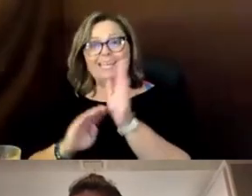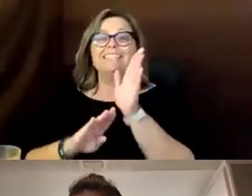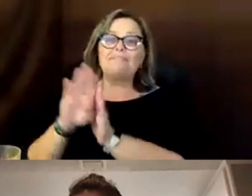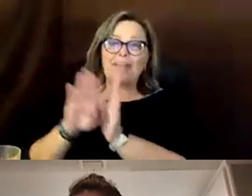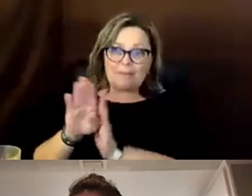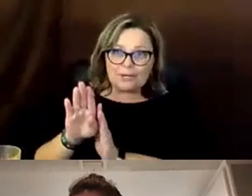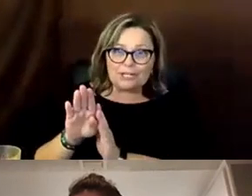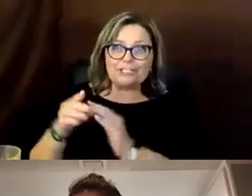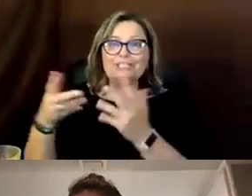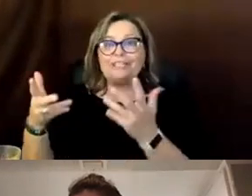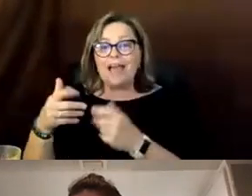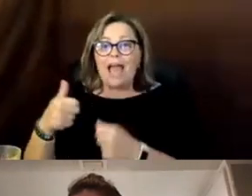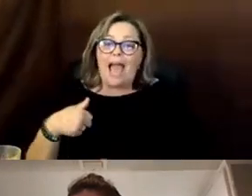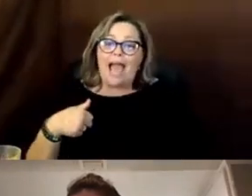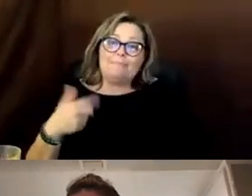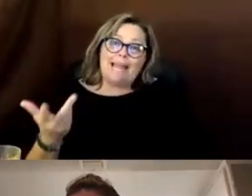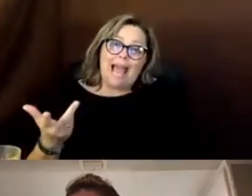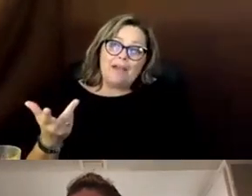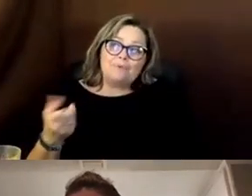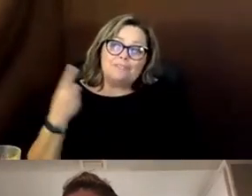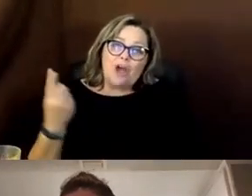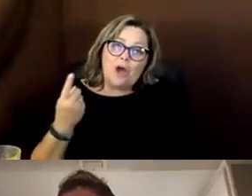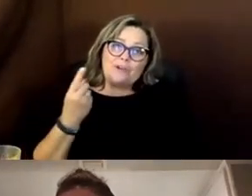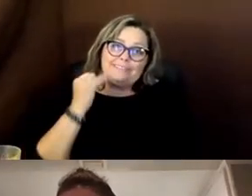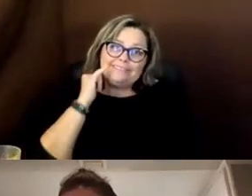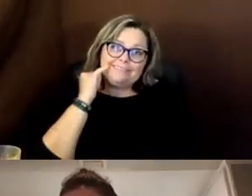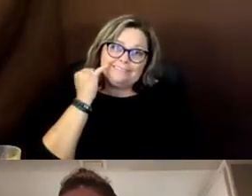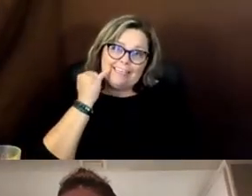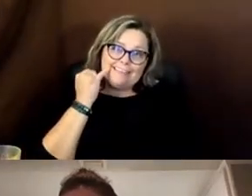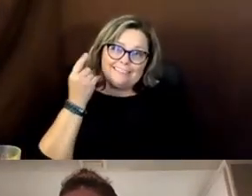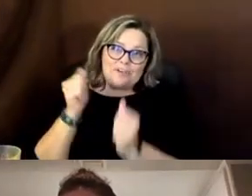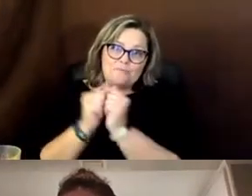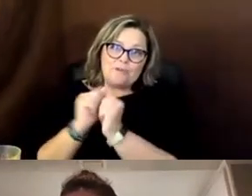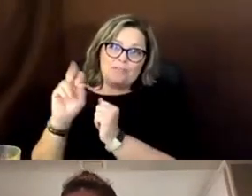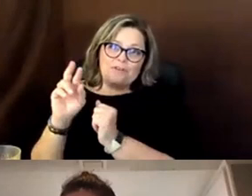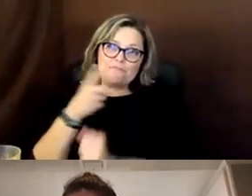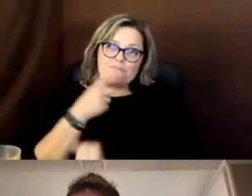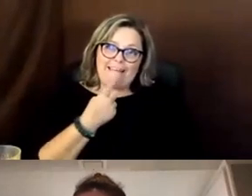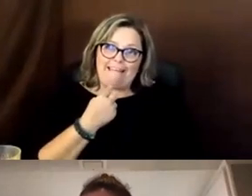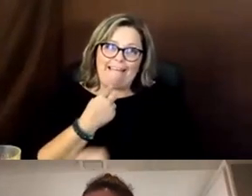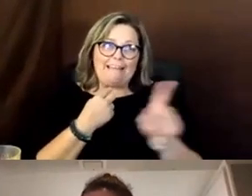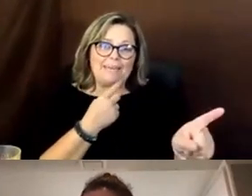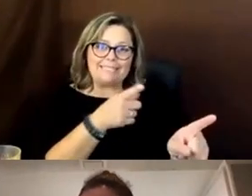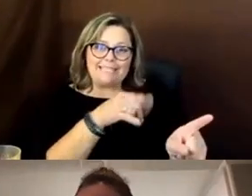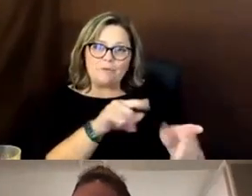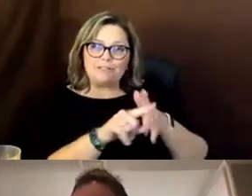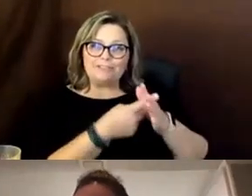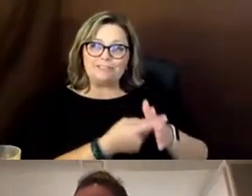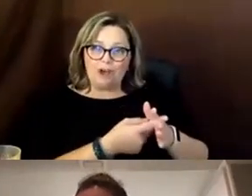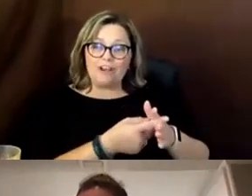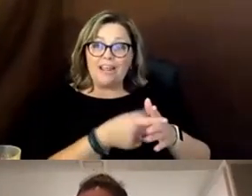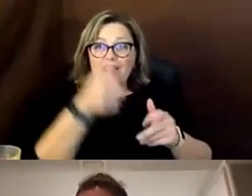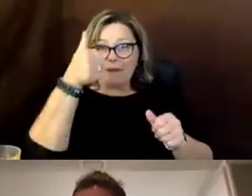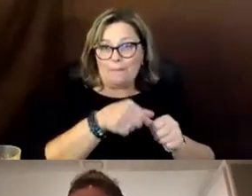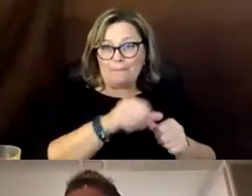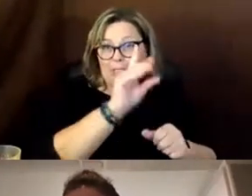I was always, to be honest, a little bit jealous of Reading because they were doing some affordable housing projects in downtown Reading that I felt